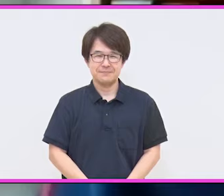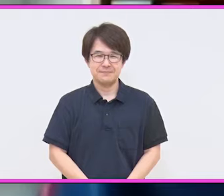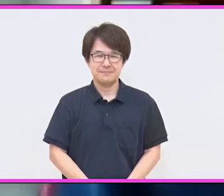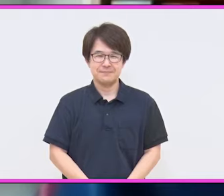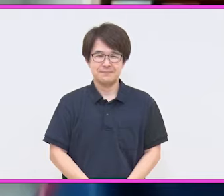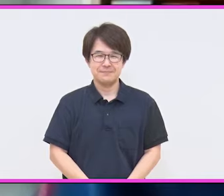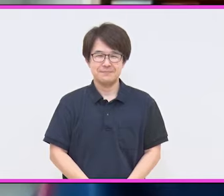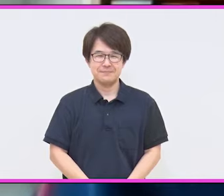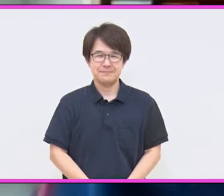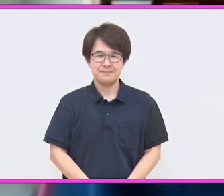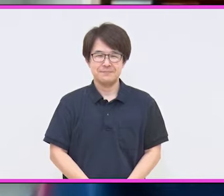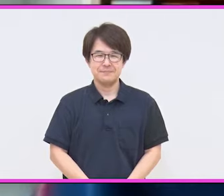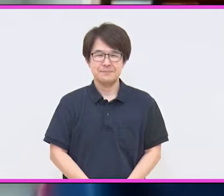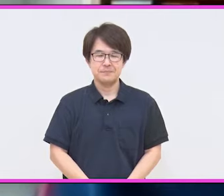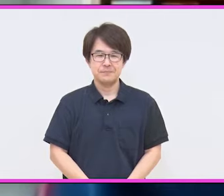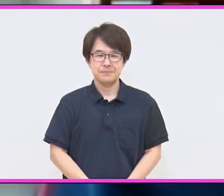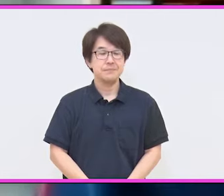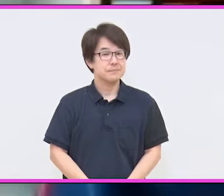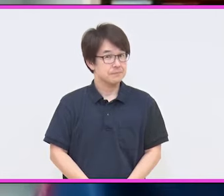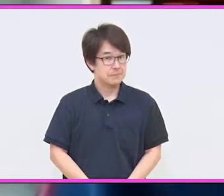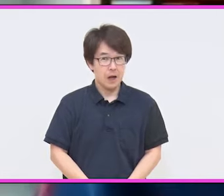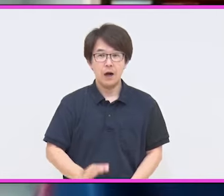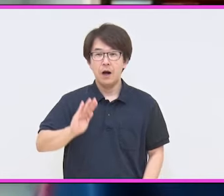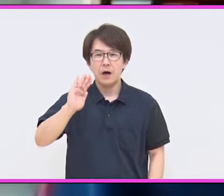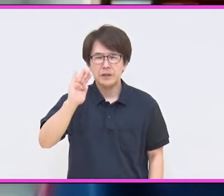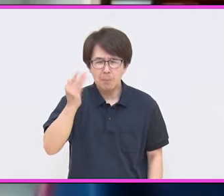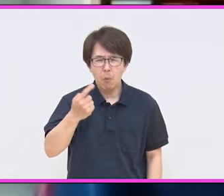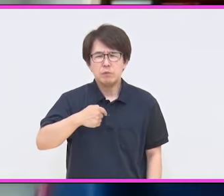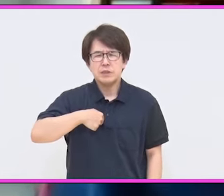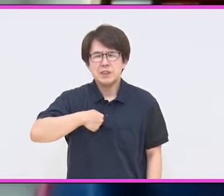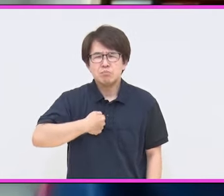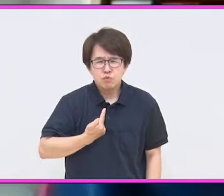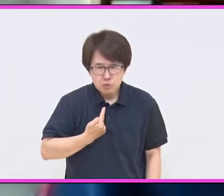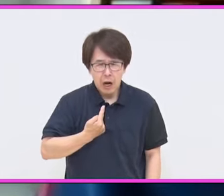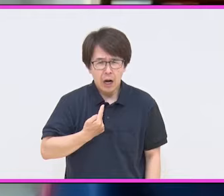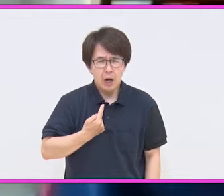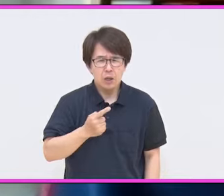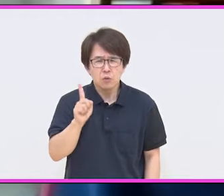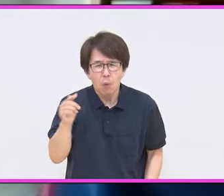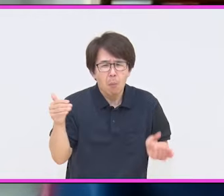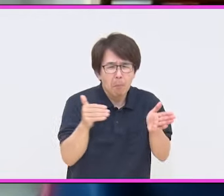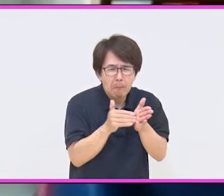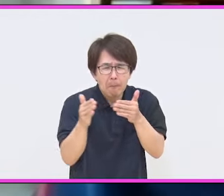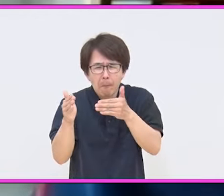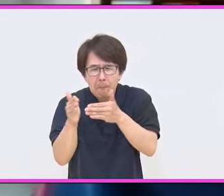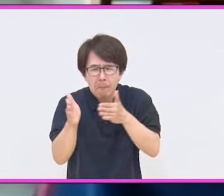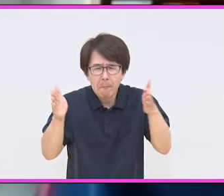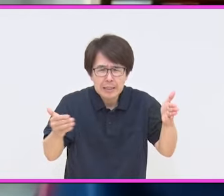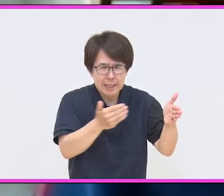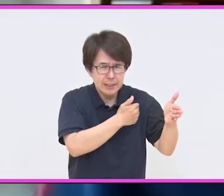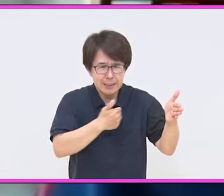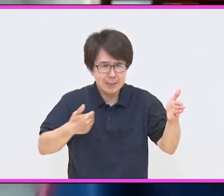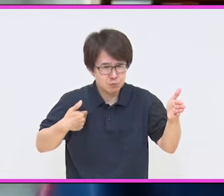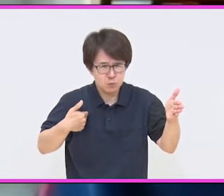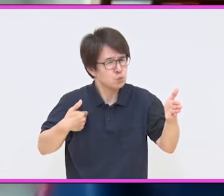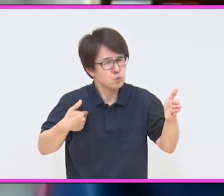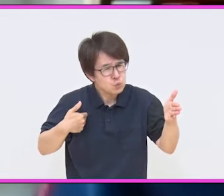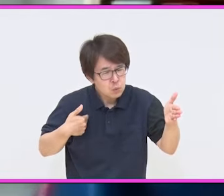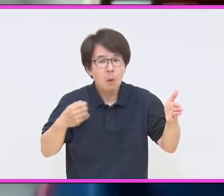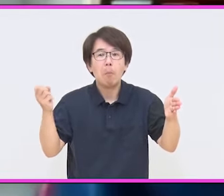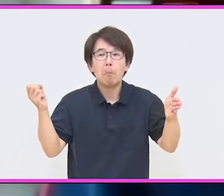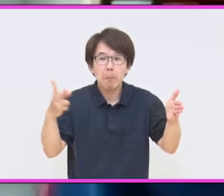basis. But I had never seen how much could be done and how many sports that